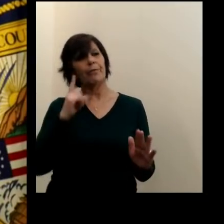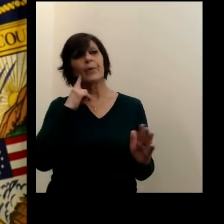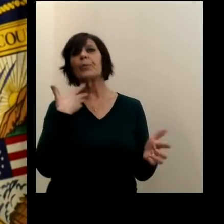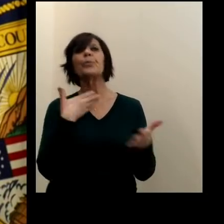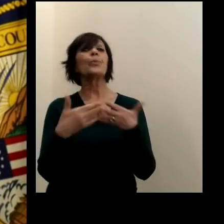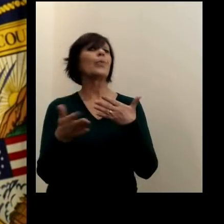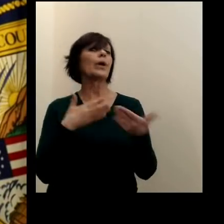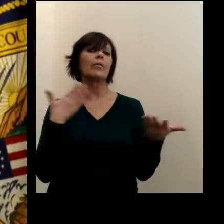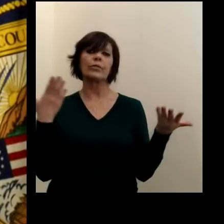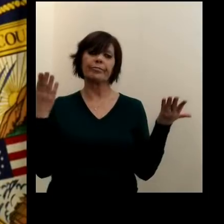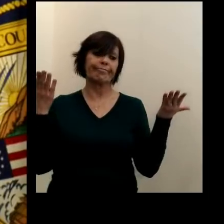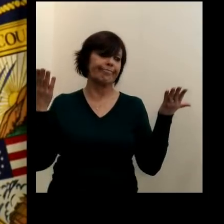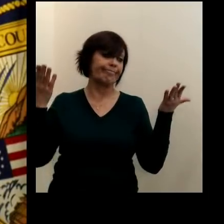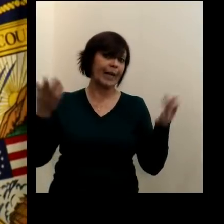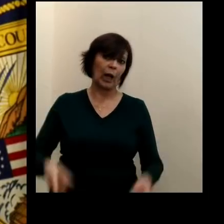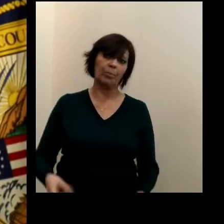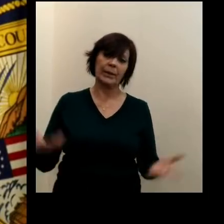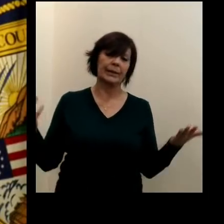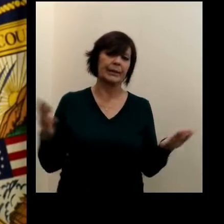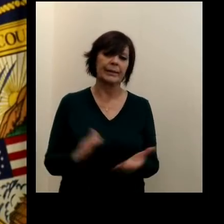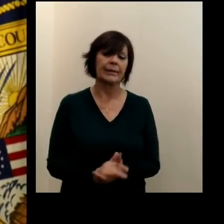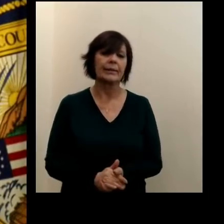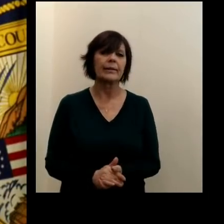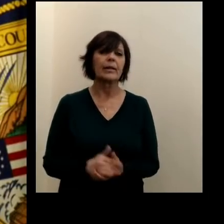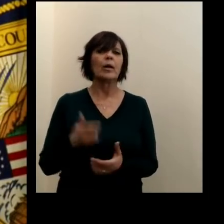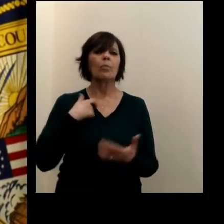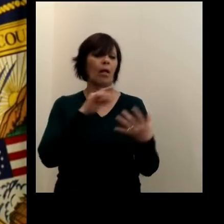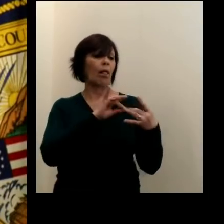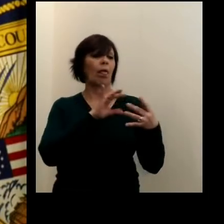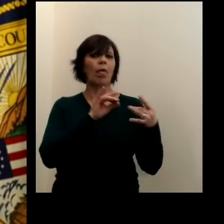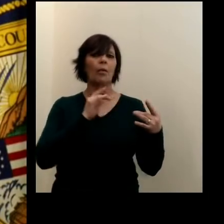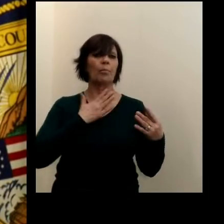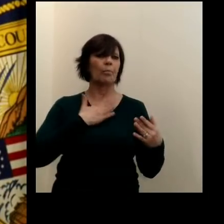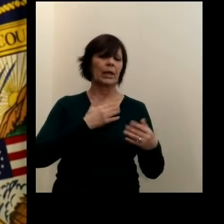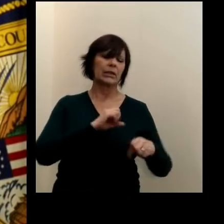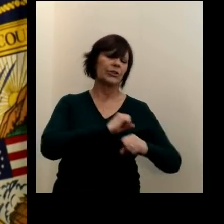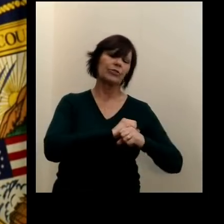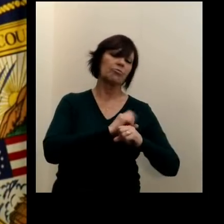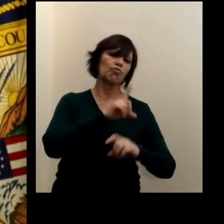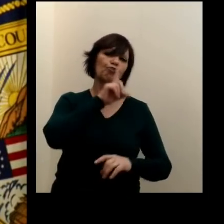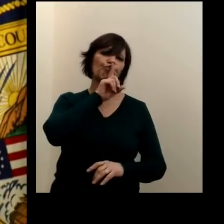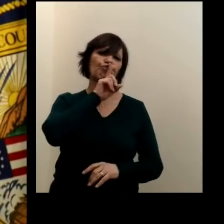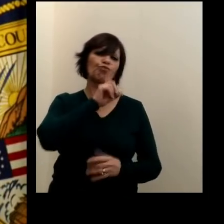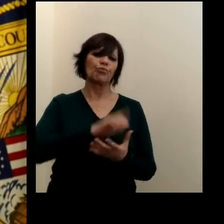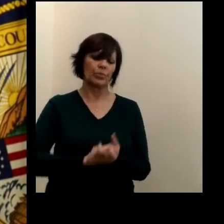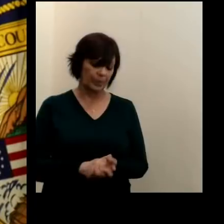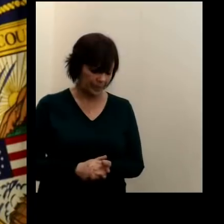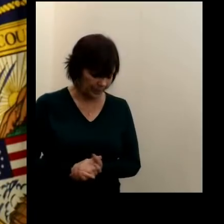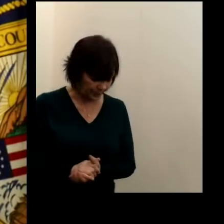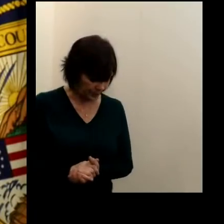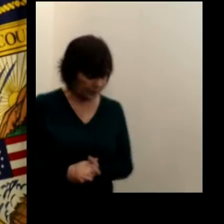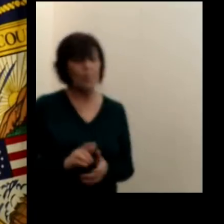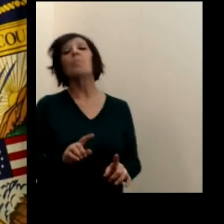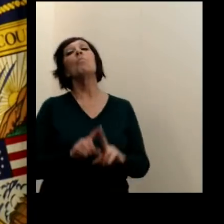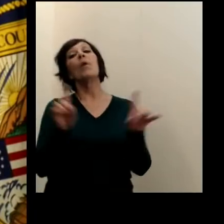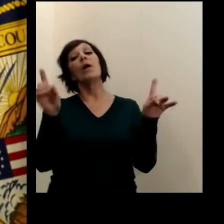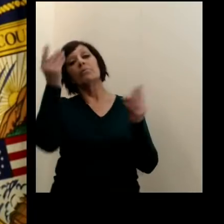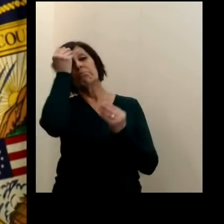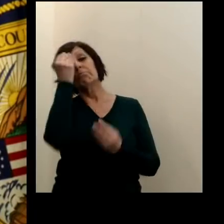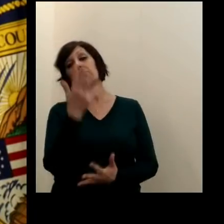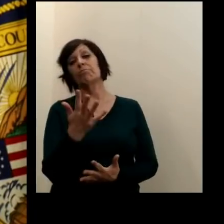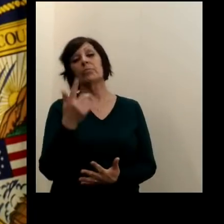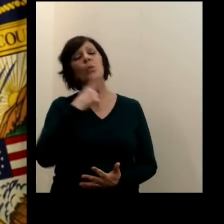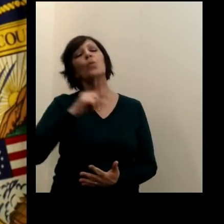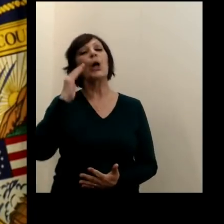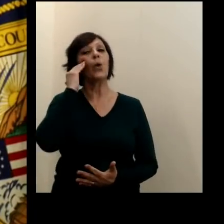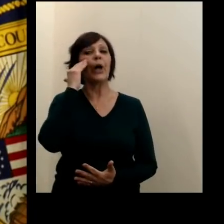is provided or whatever happens, but I'm not going to talk about the levels of security. But I will just say this, we are aware